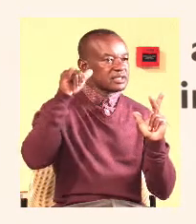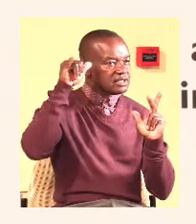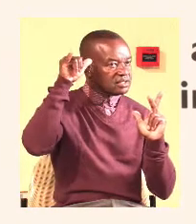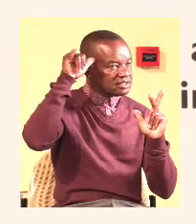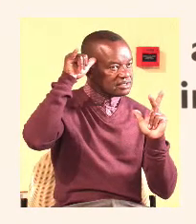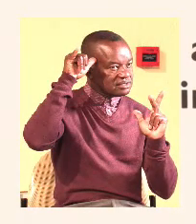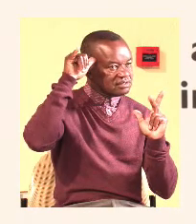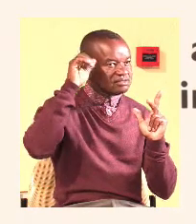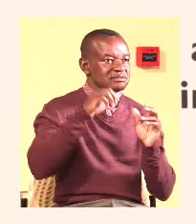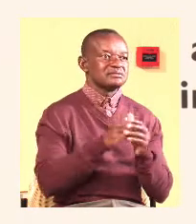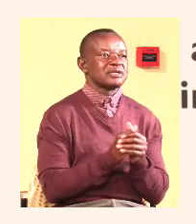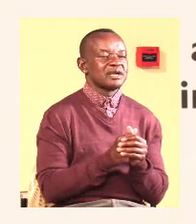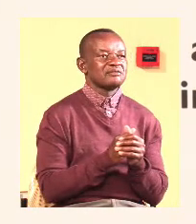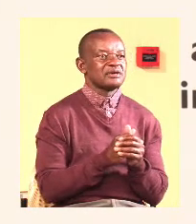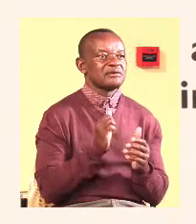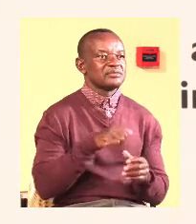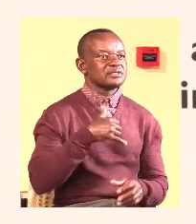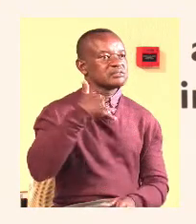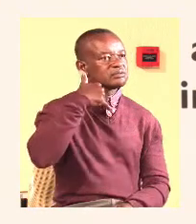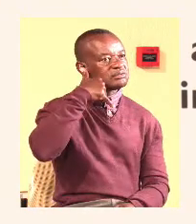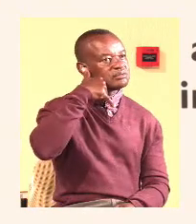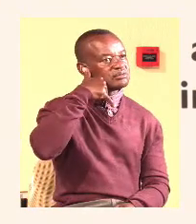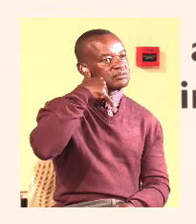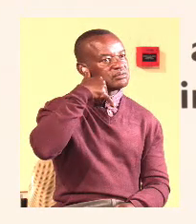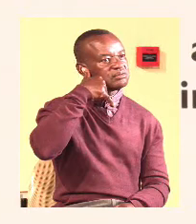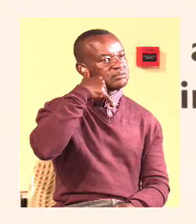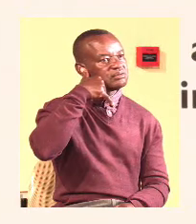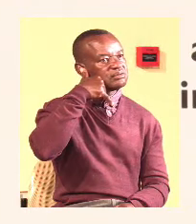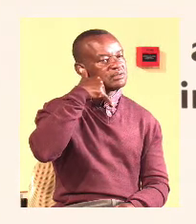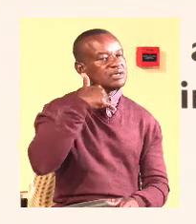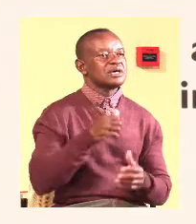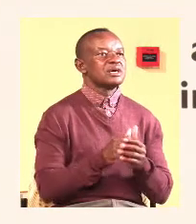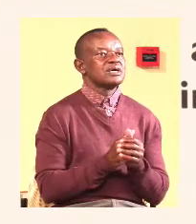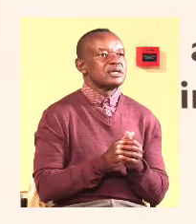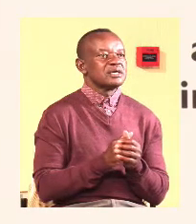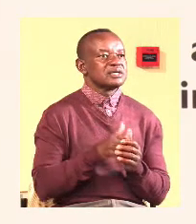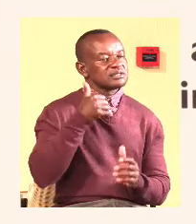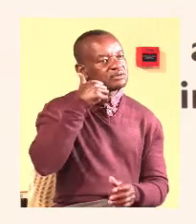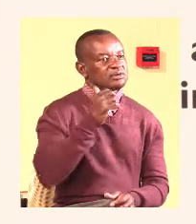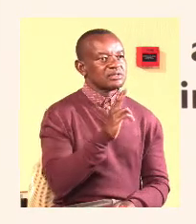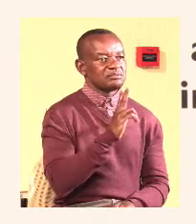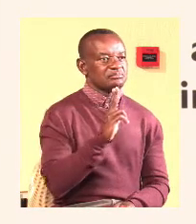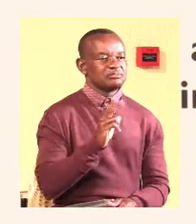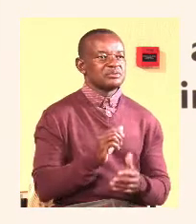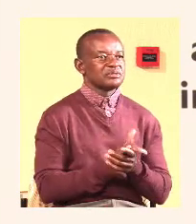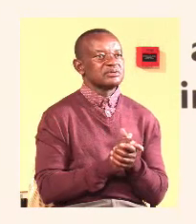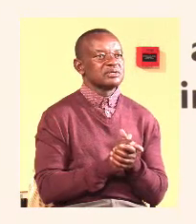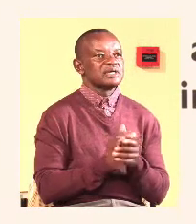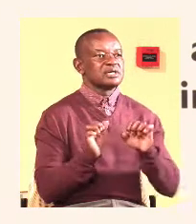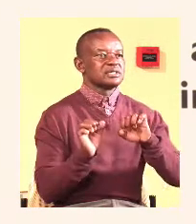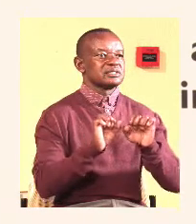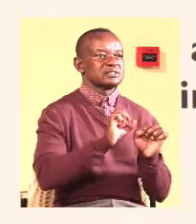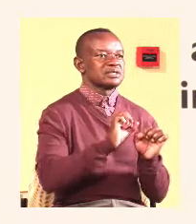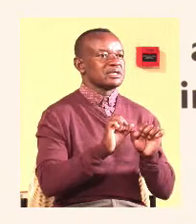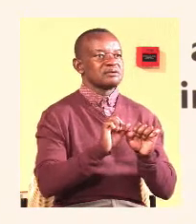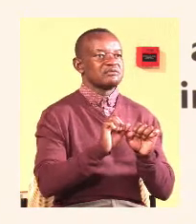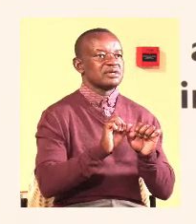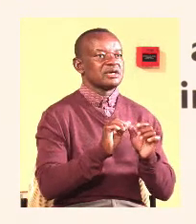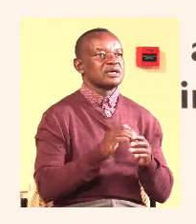the pharmacy or to the doctor. You have to have a list, or rather you have to engage a number of people that you have to work